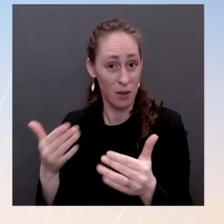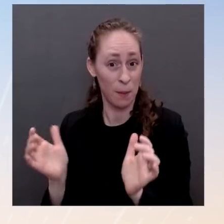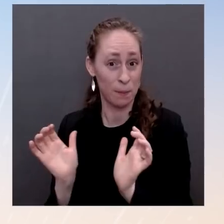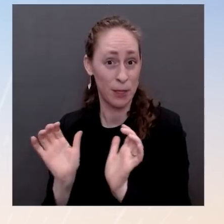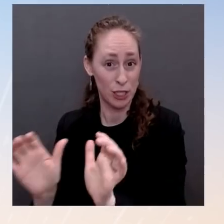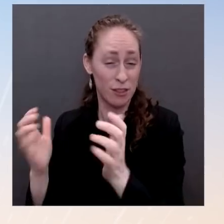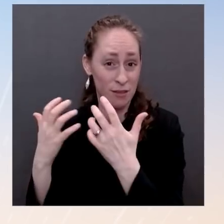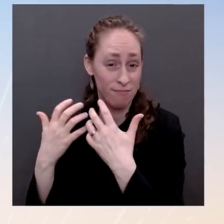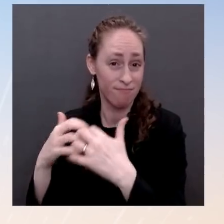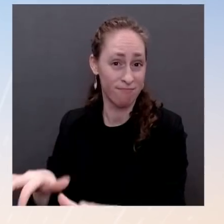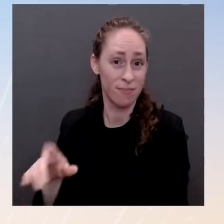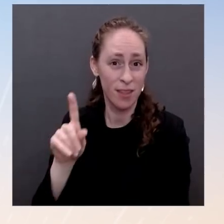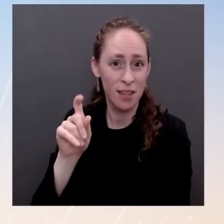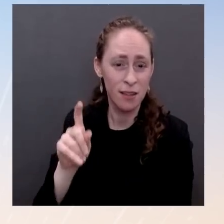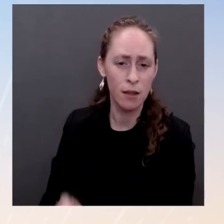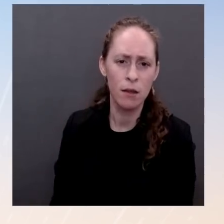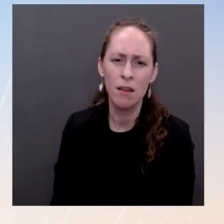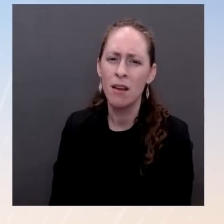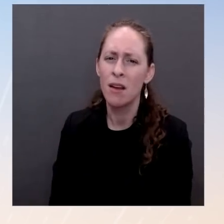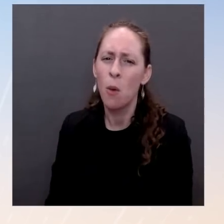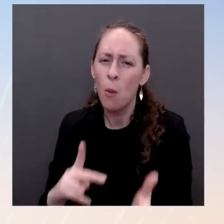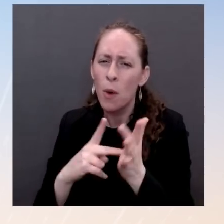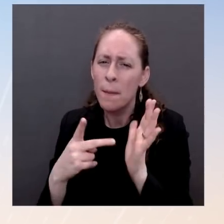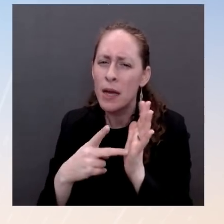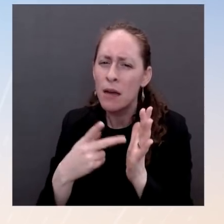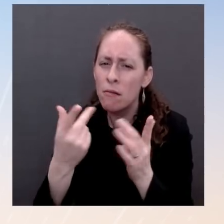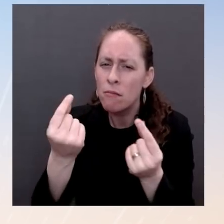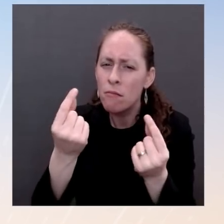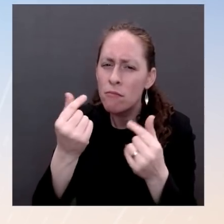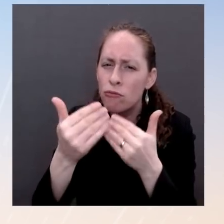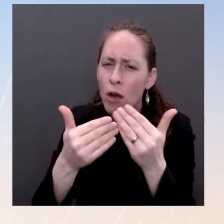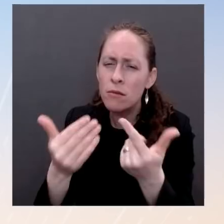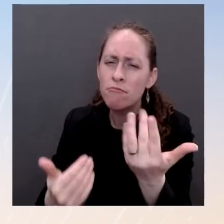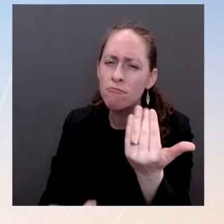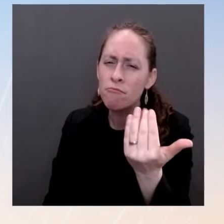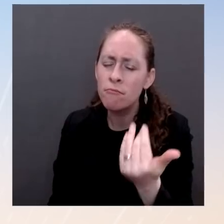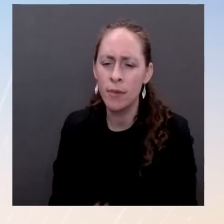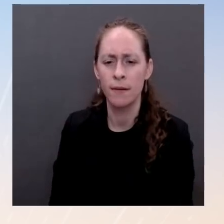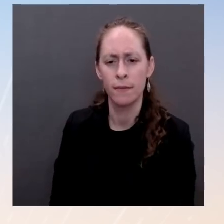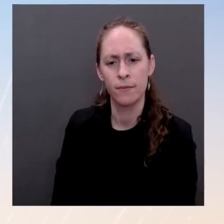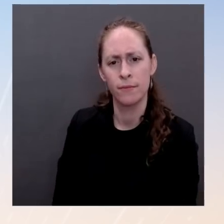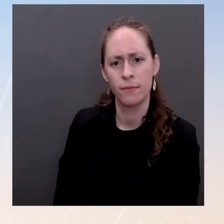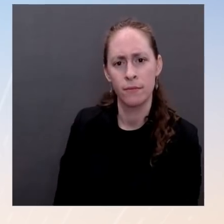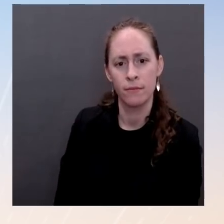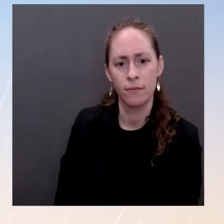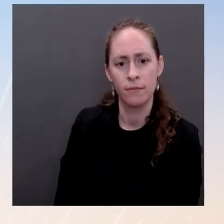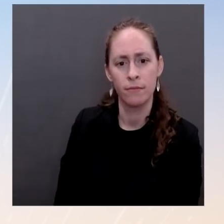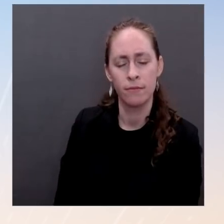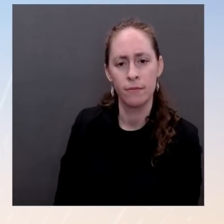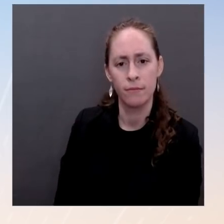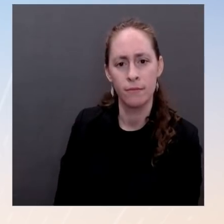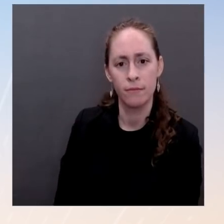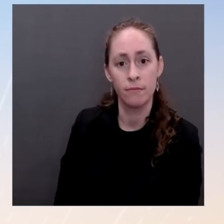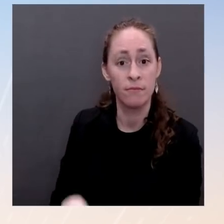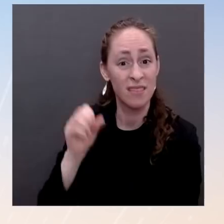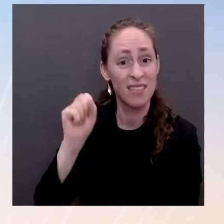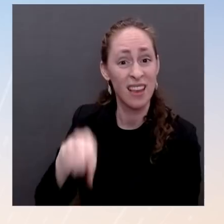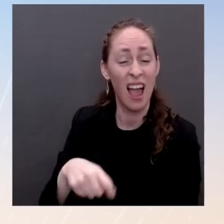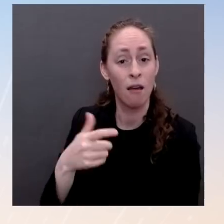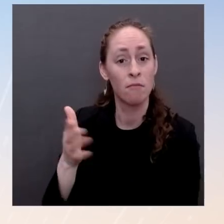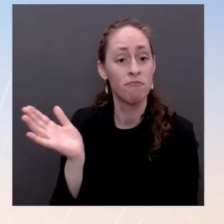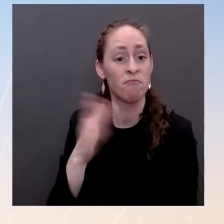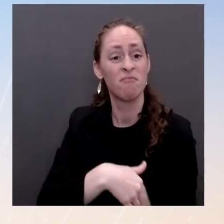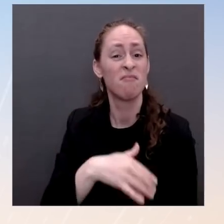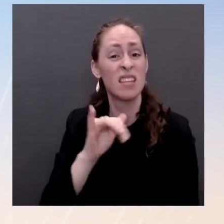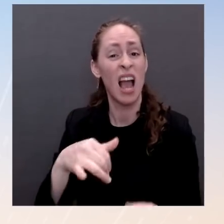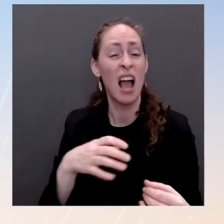that the full Senate could sort of skip the committee vote if it stalls out and bring them forward. Sure. Do you believe that the Senate